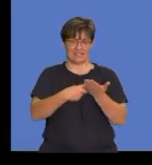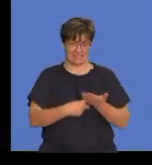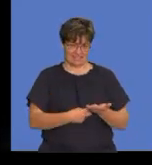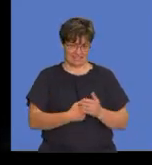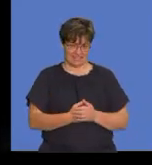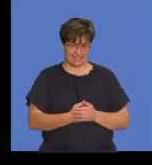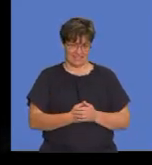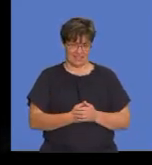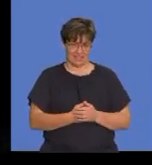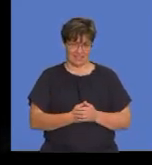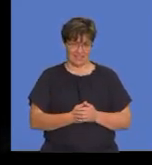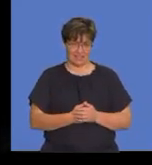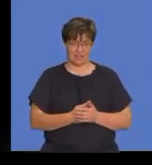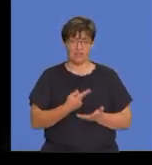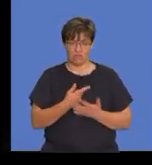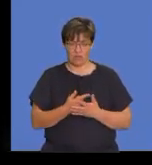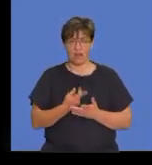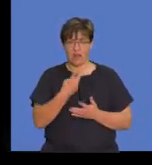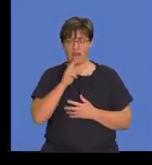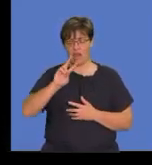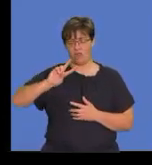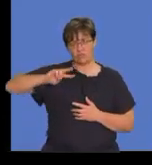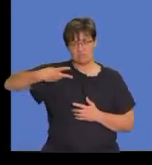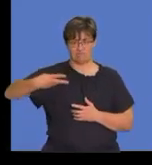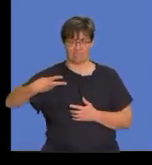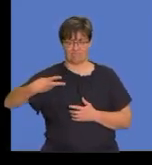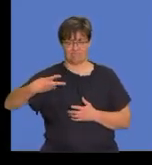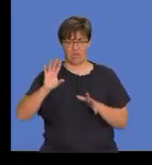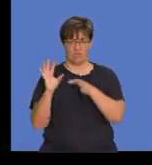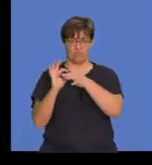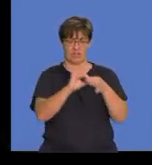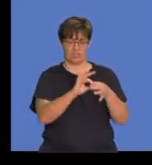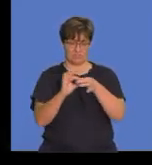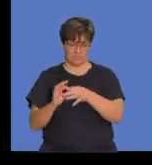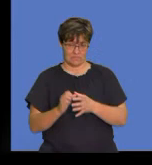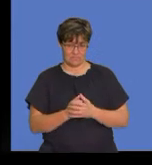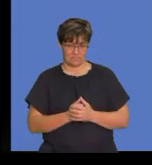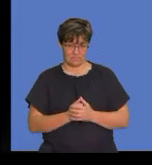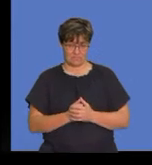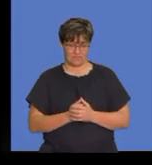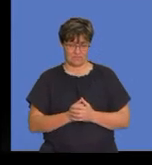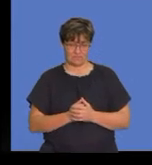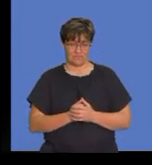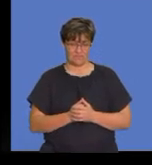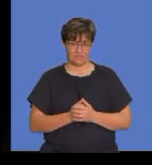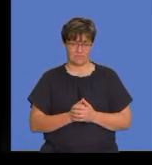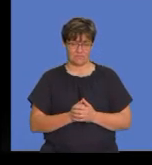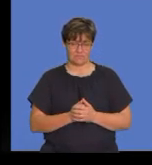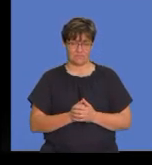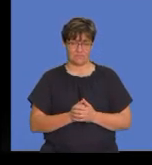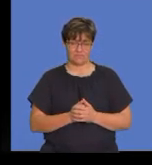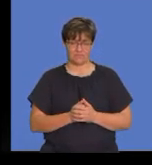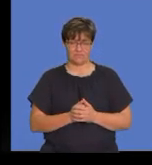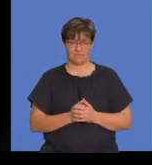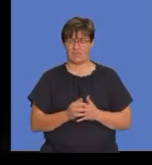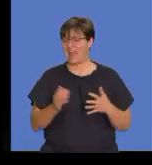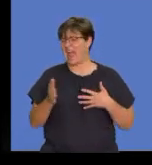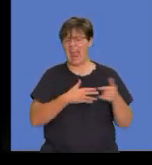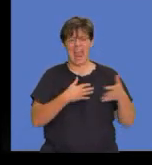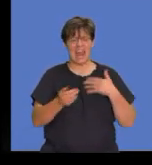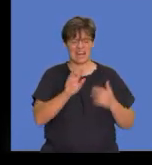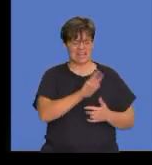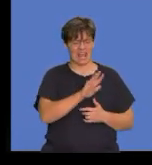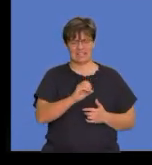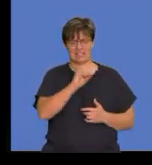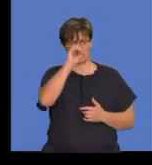that's what we are talking about when we talk about a reciprocal relationship. Now,